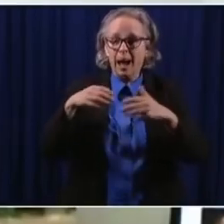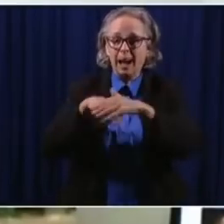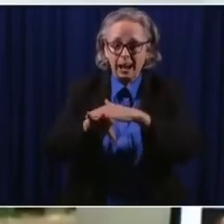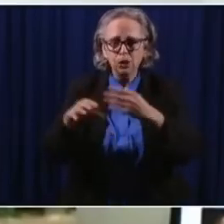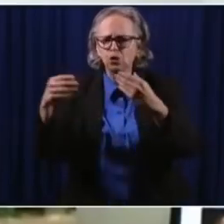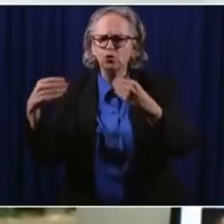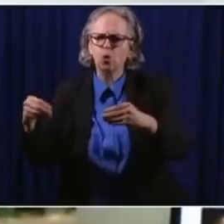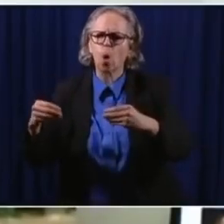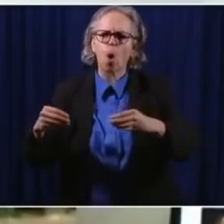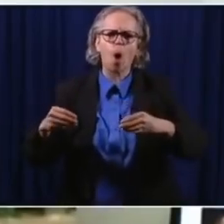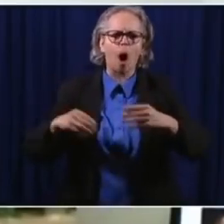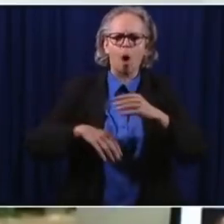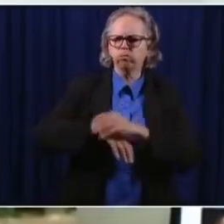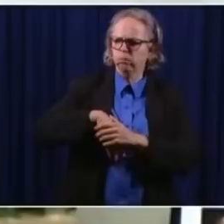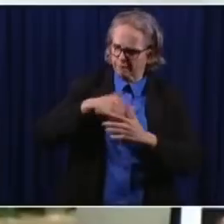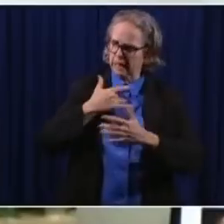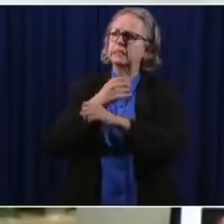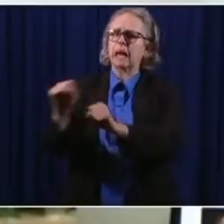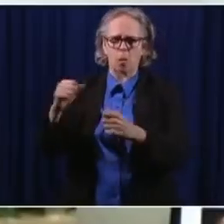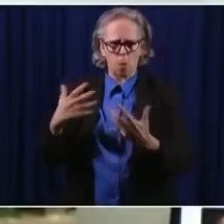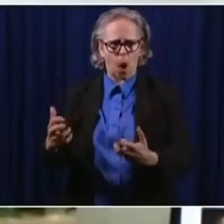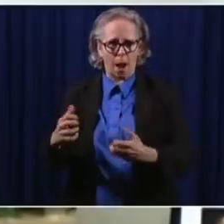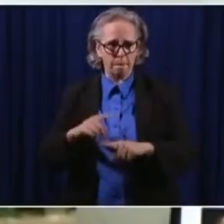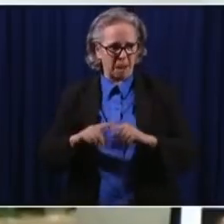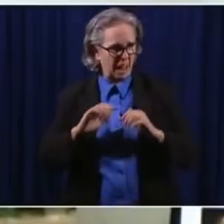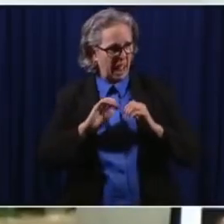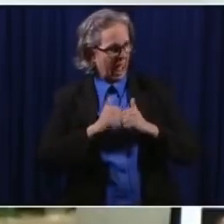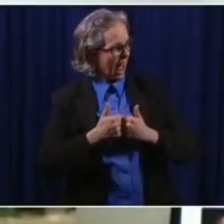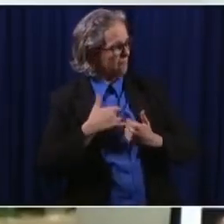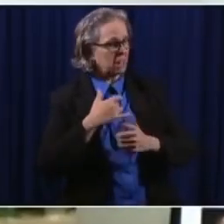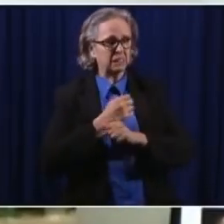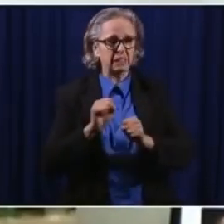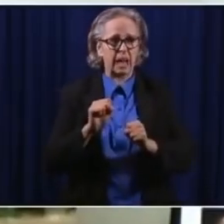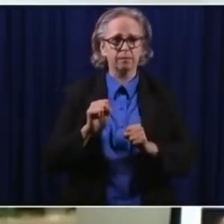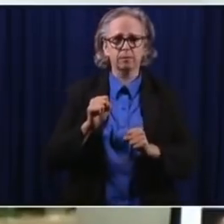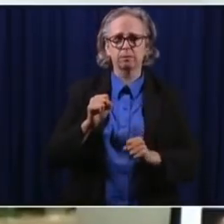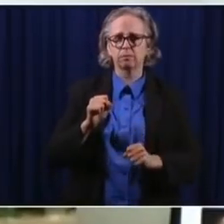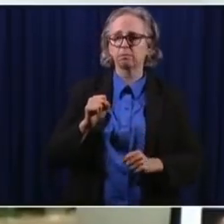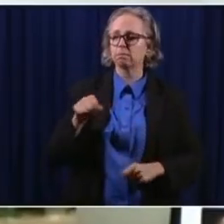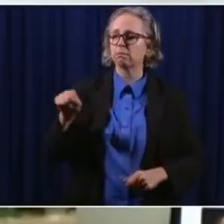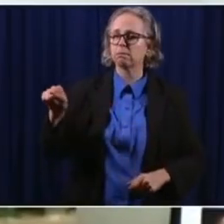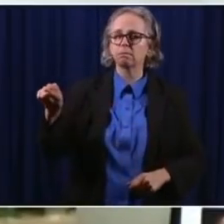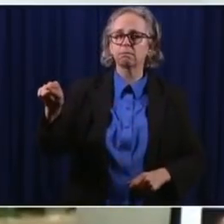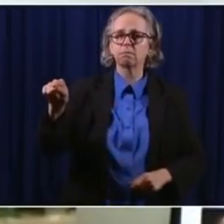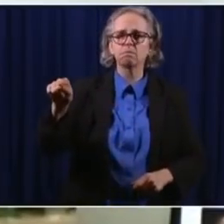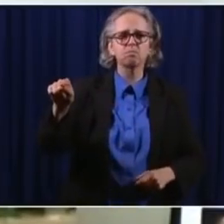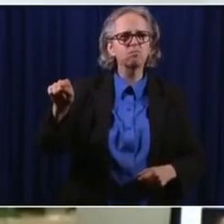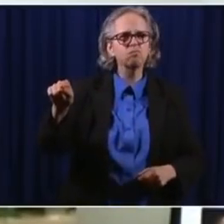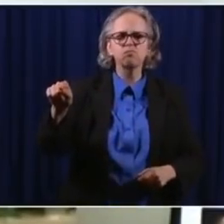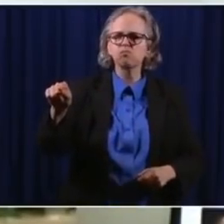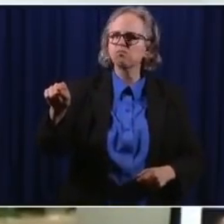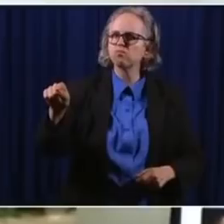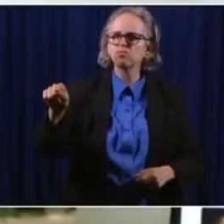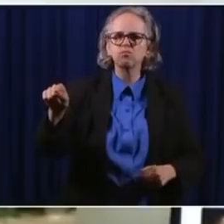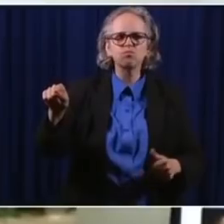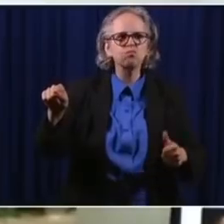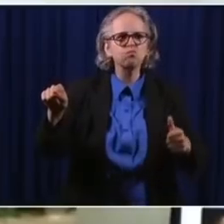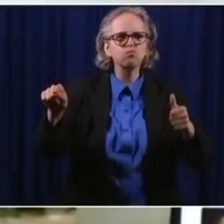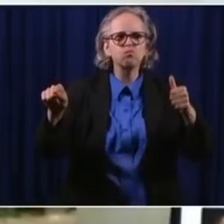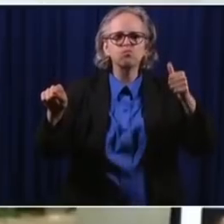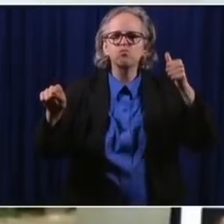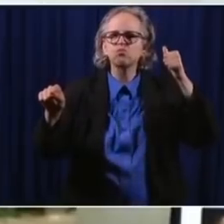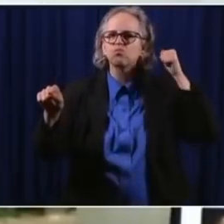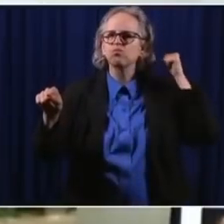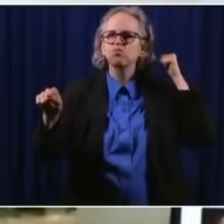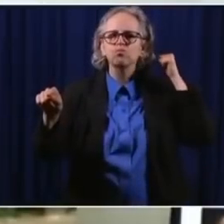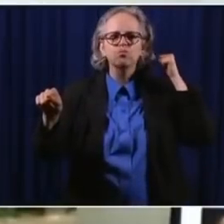safe if everybody's wearing masks. So we still have enough people not following the guidance that's throwing our numbers